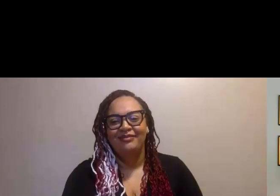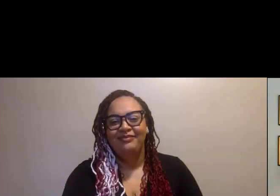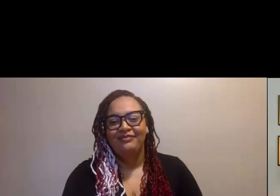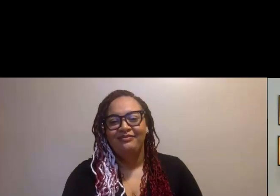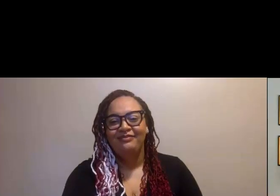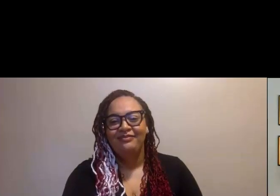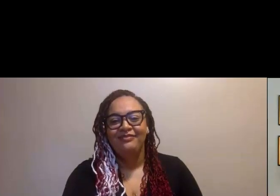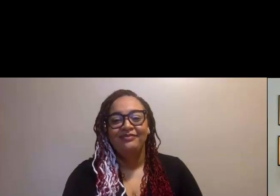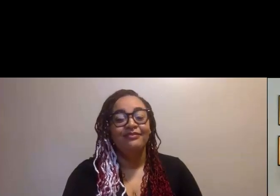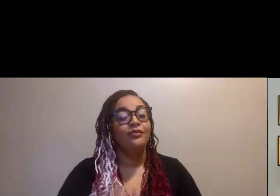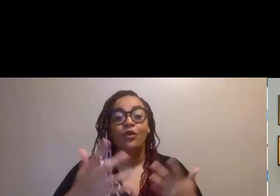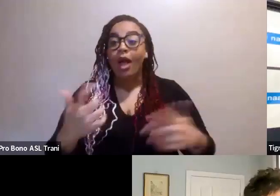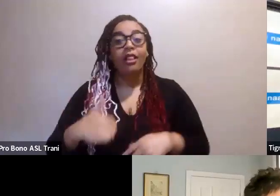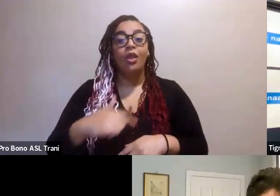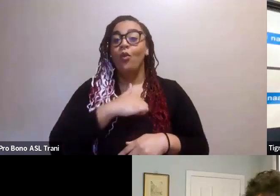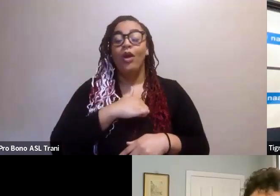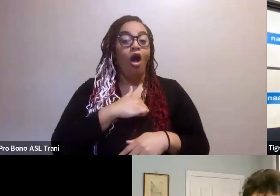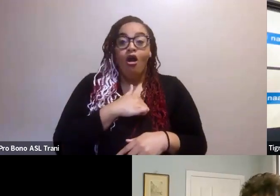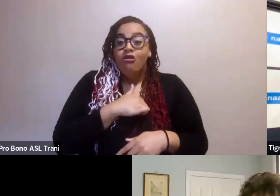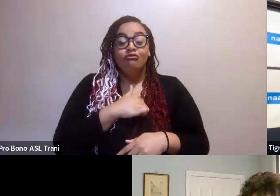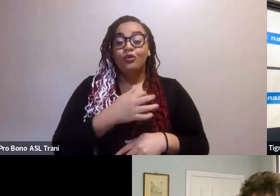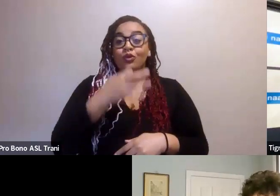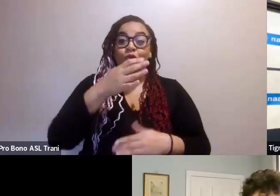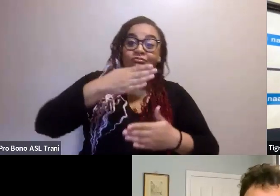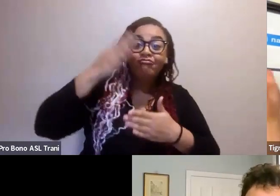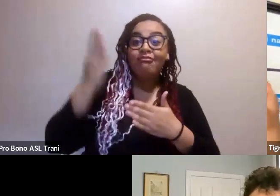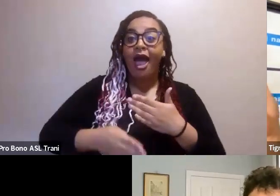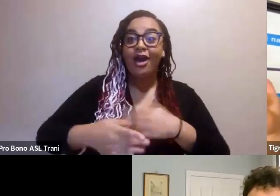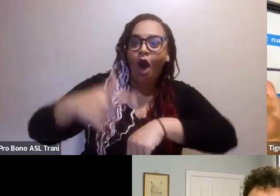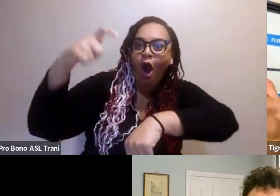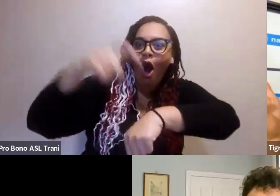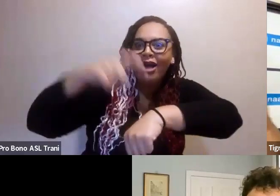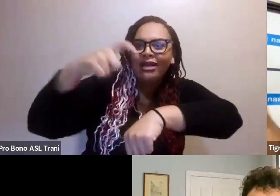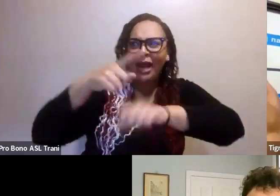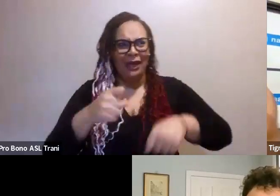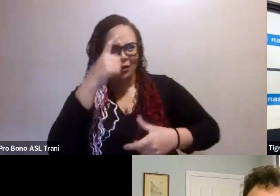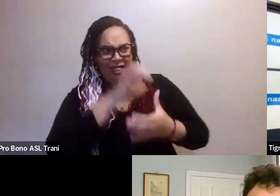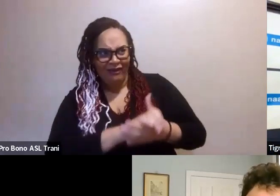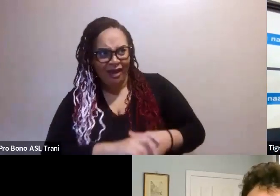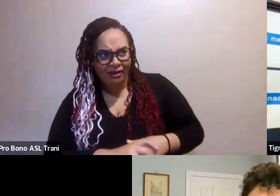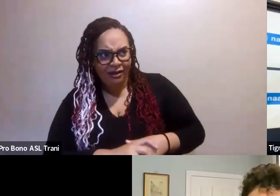we're rolling into the very end here, surprisingly on time. Tigress, can you believe it?